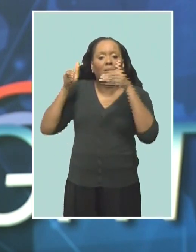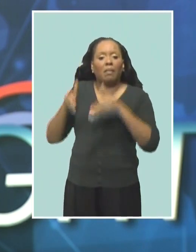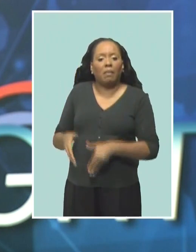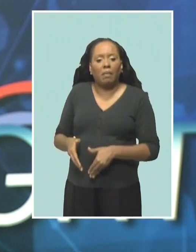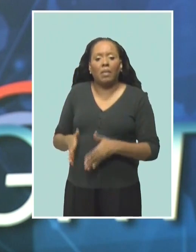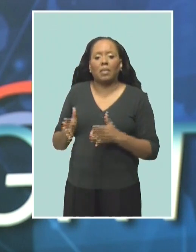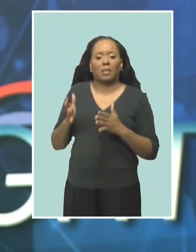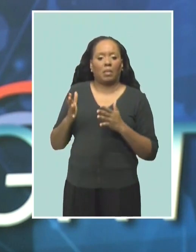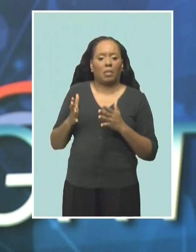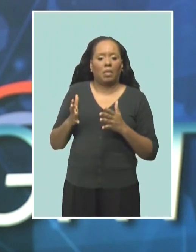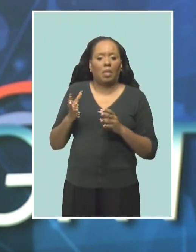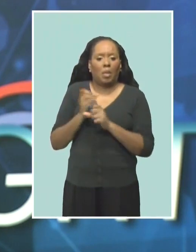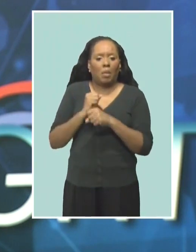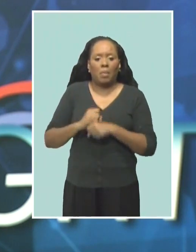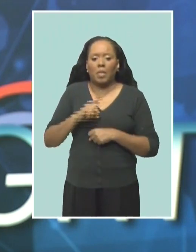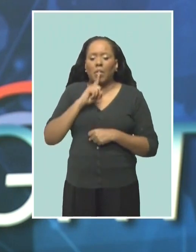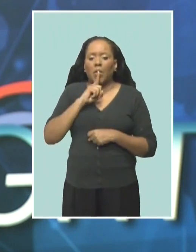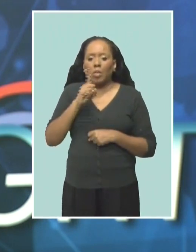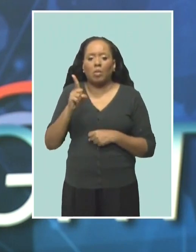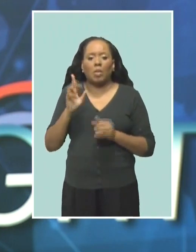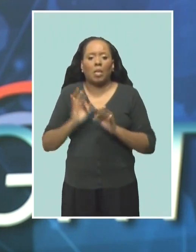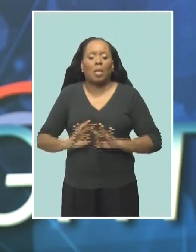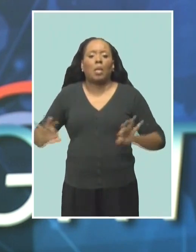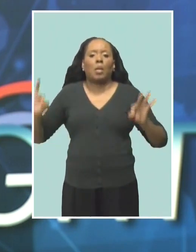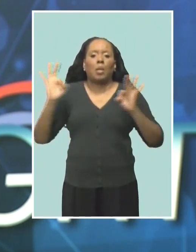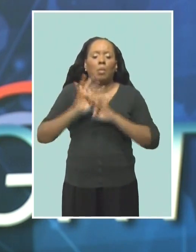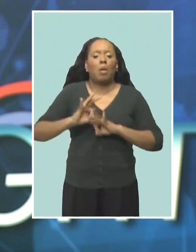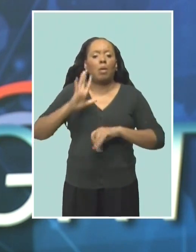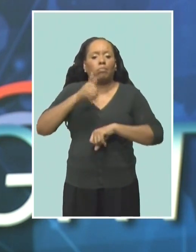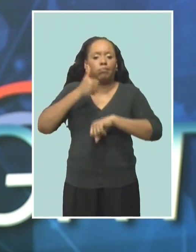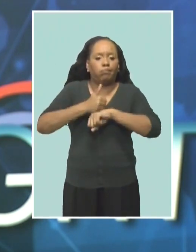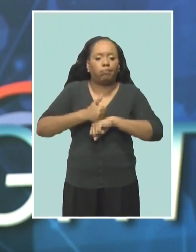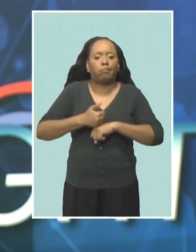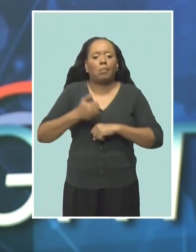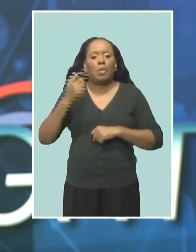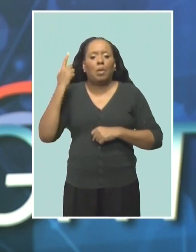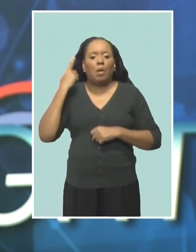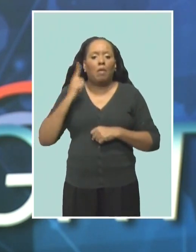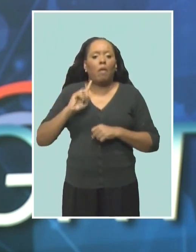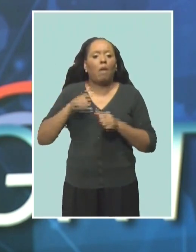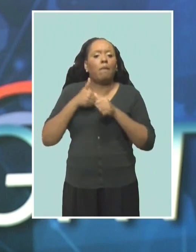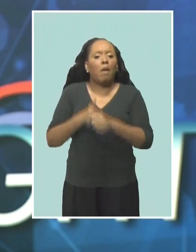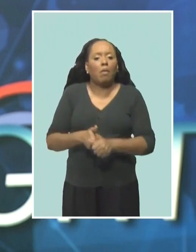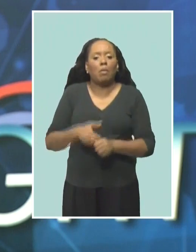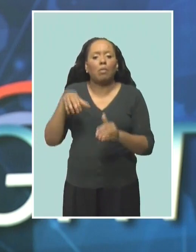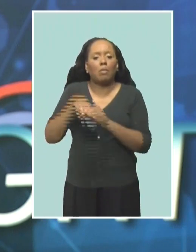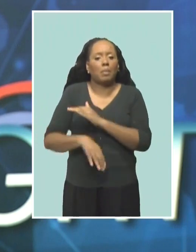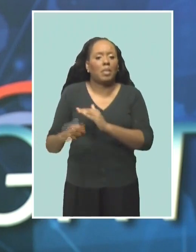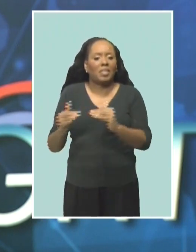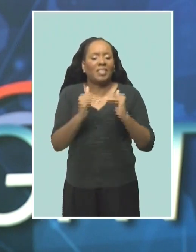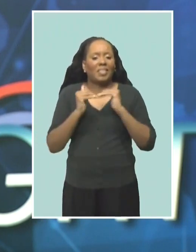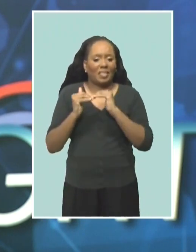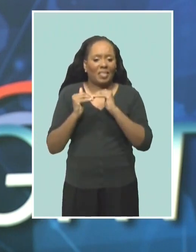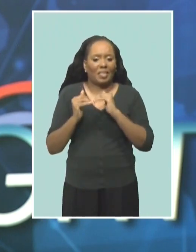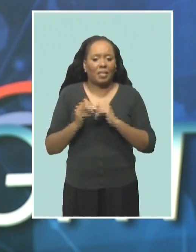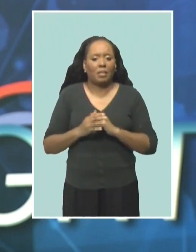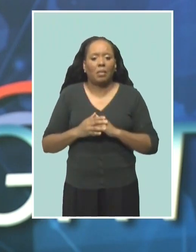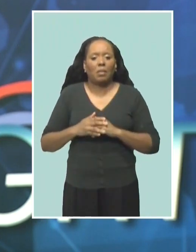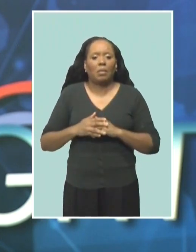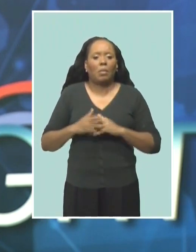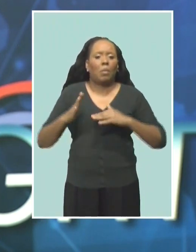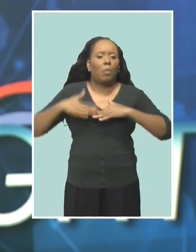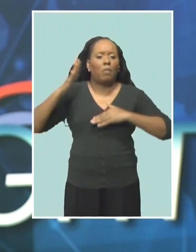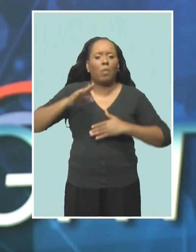Point Declaration, a pivotal framework for criminal justice reform in the Caribbean. Now, over 120 representatives from across